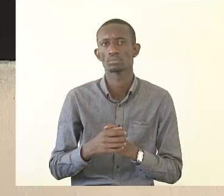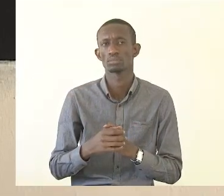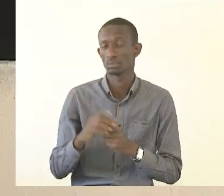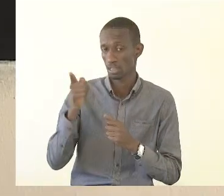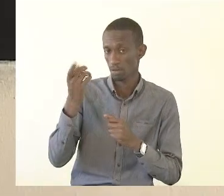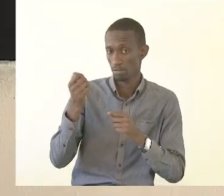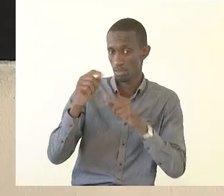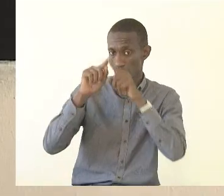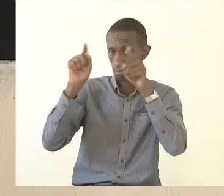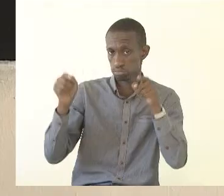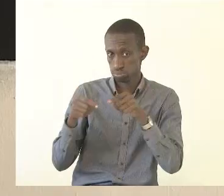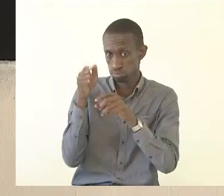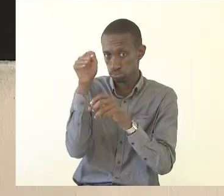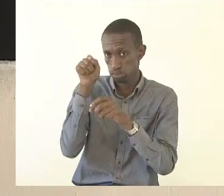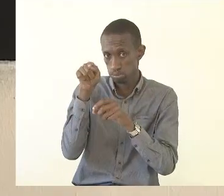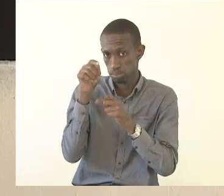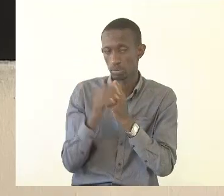positive charge, you have